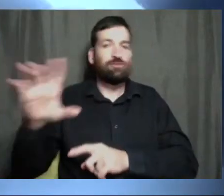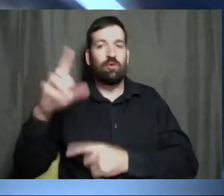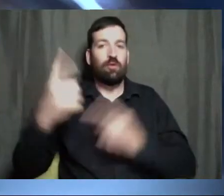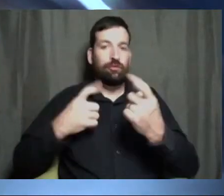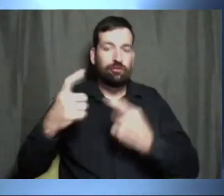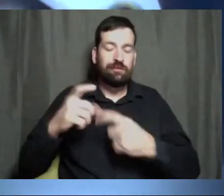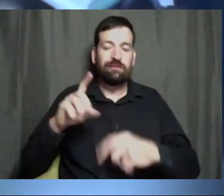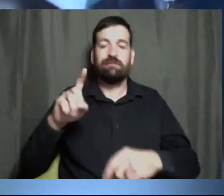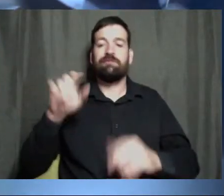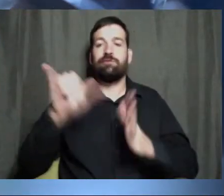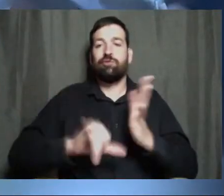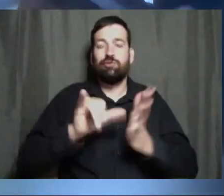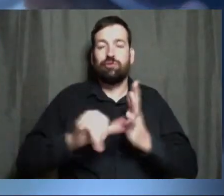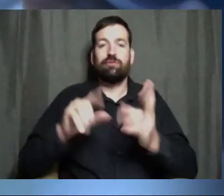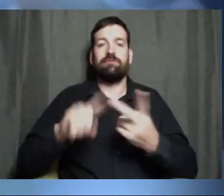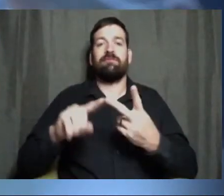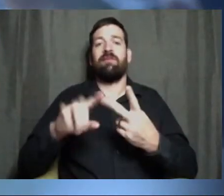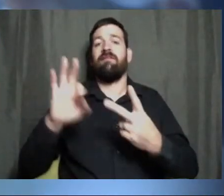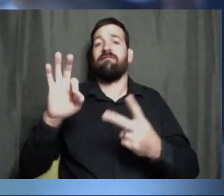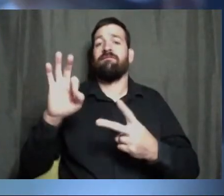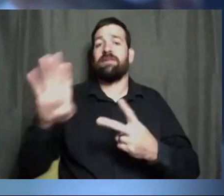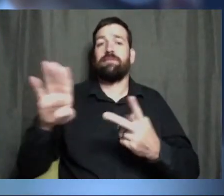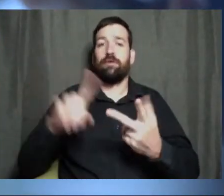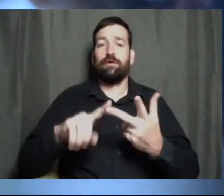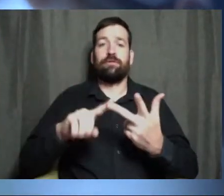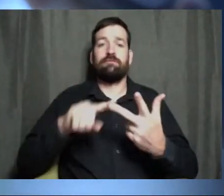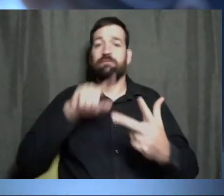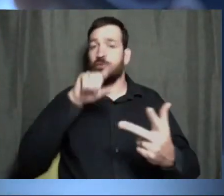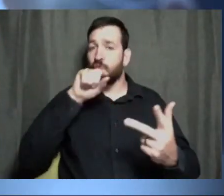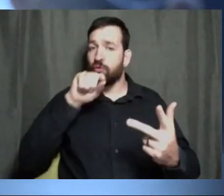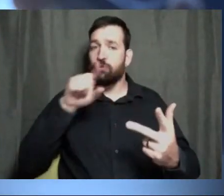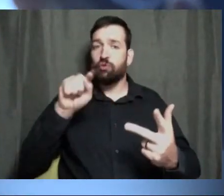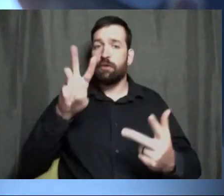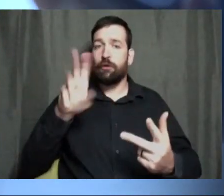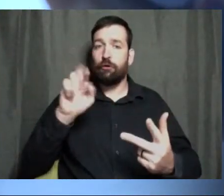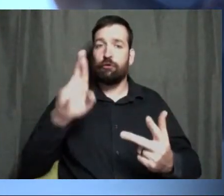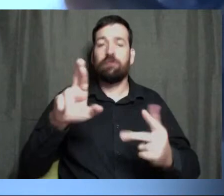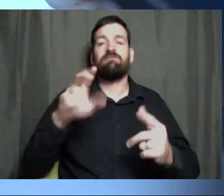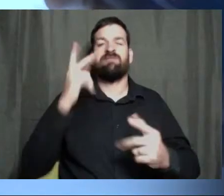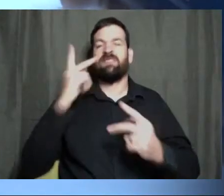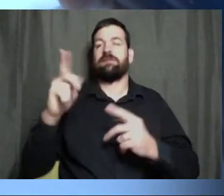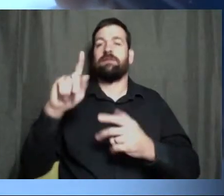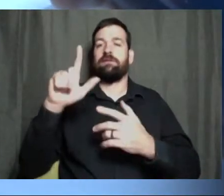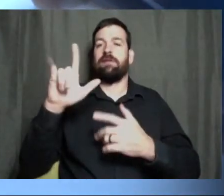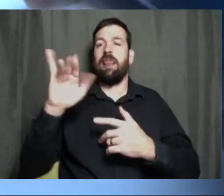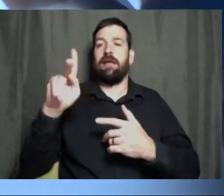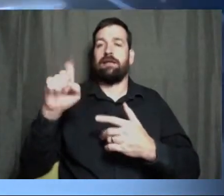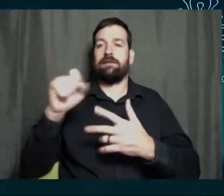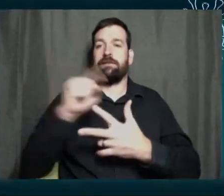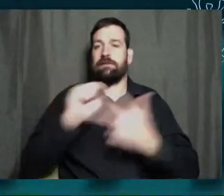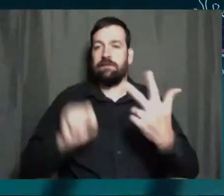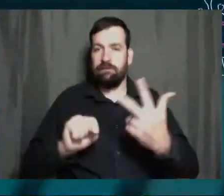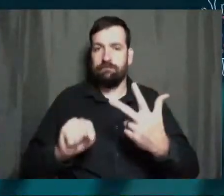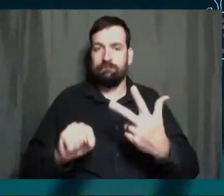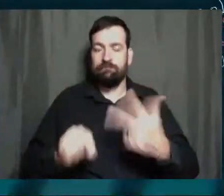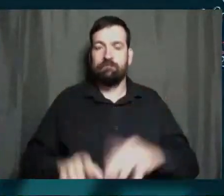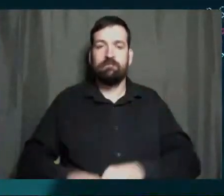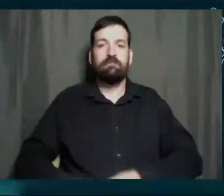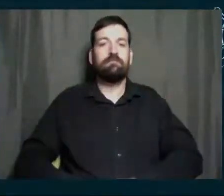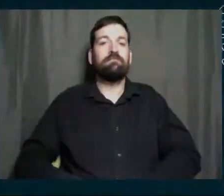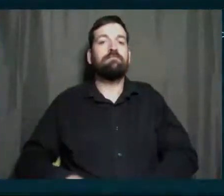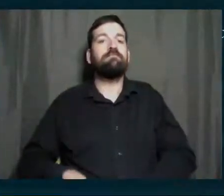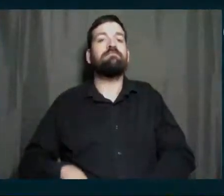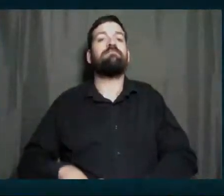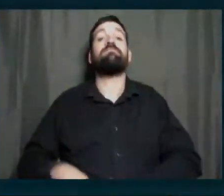Facebook, also on Twitter, and to the Medical News Network. There are links right there on your screen, so get those questions in. But first, Medical Director of